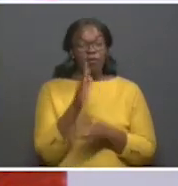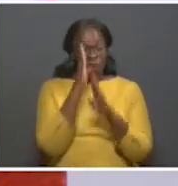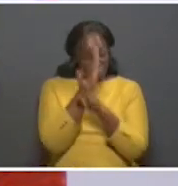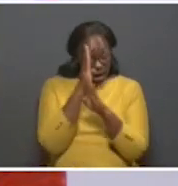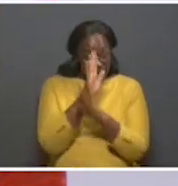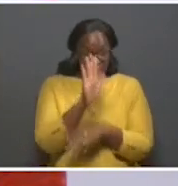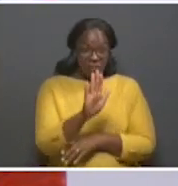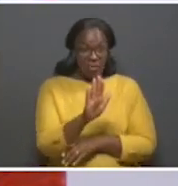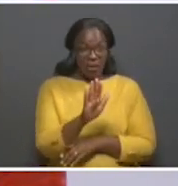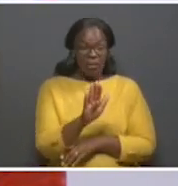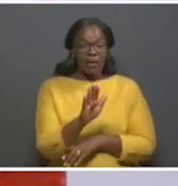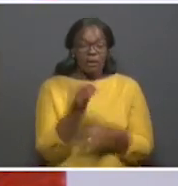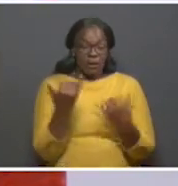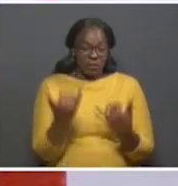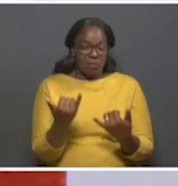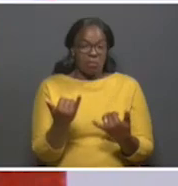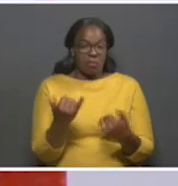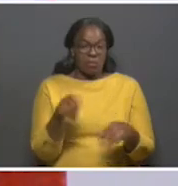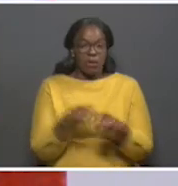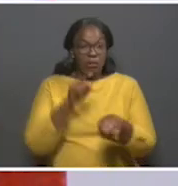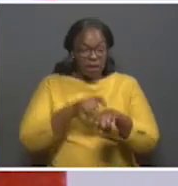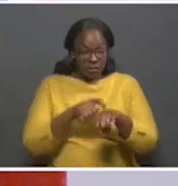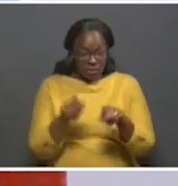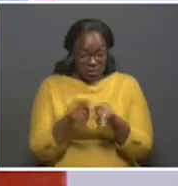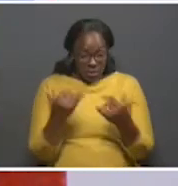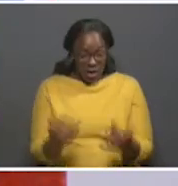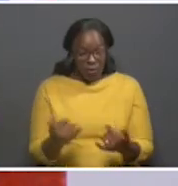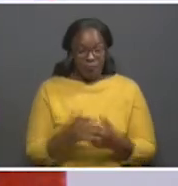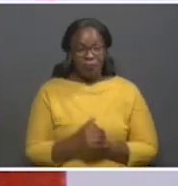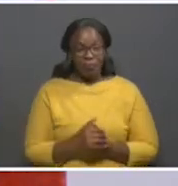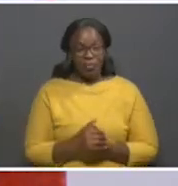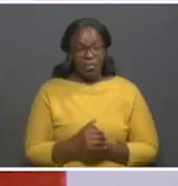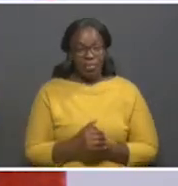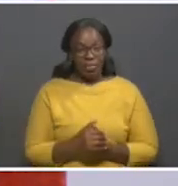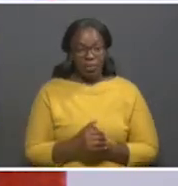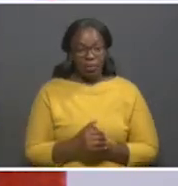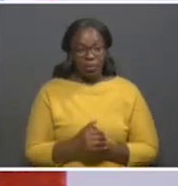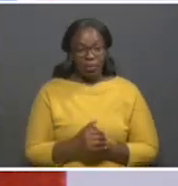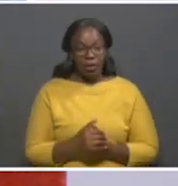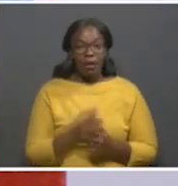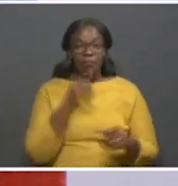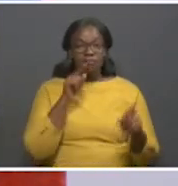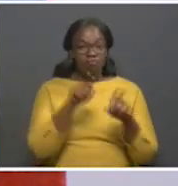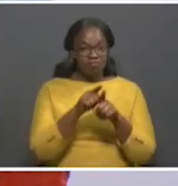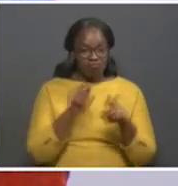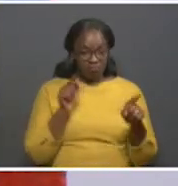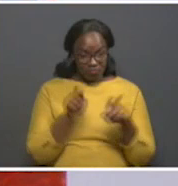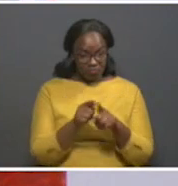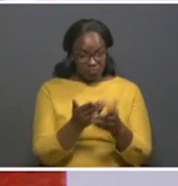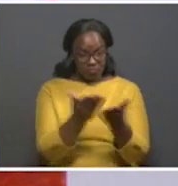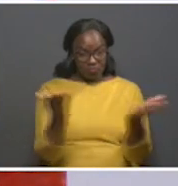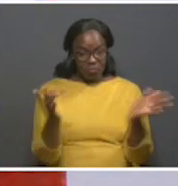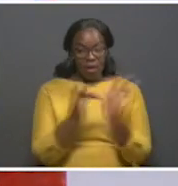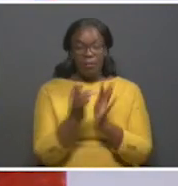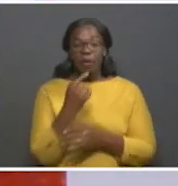place, even in such a time as we are in our generation today. Brethren, the Bible says in